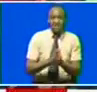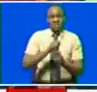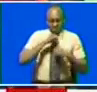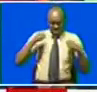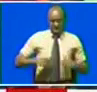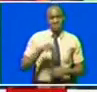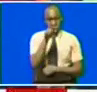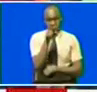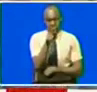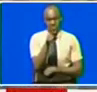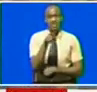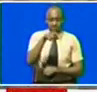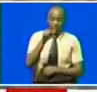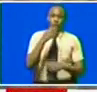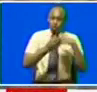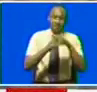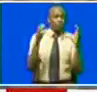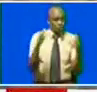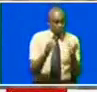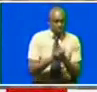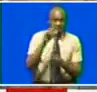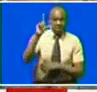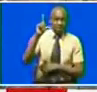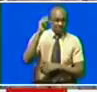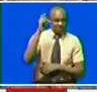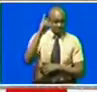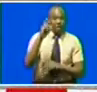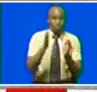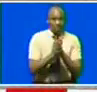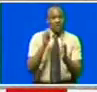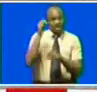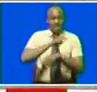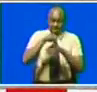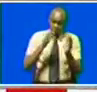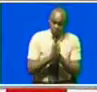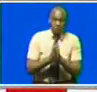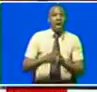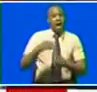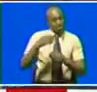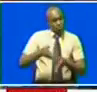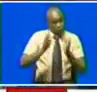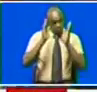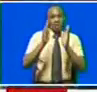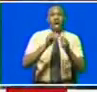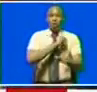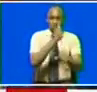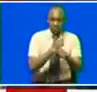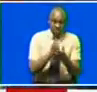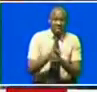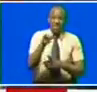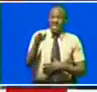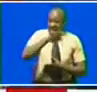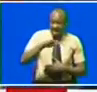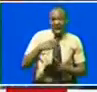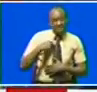City Construction Group Limited, under supervision of the Kenyan National Highways Authority. That area is an area